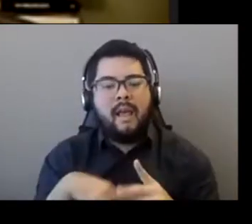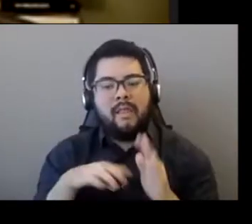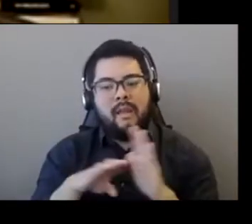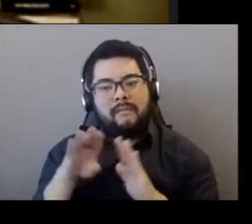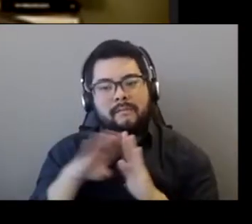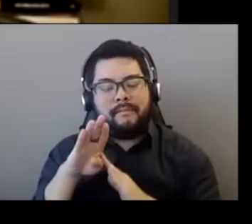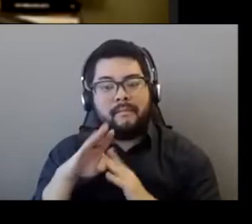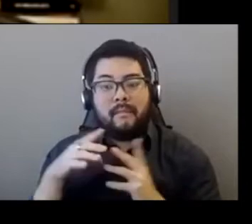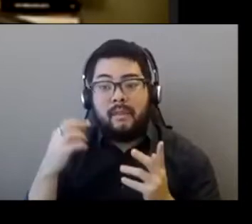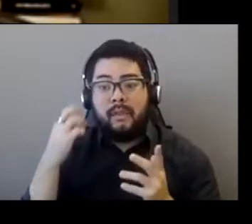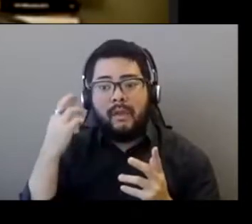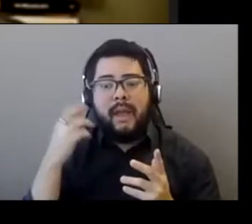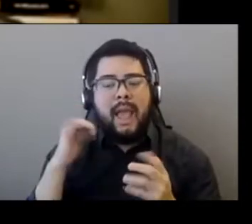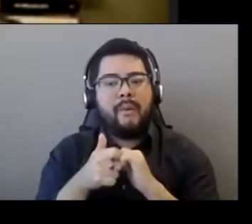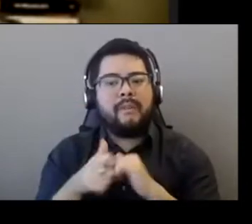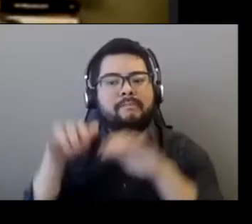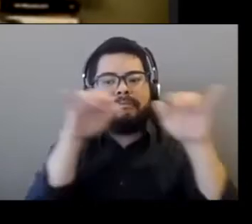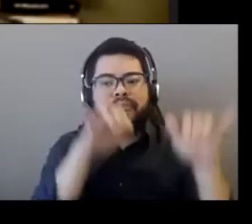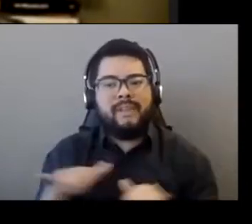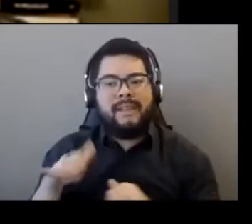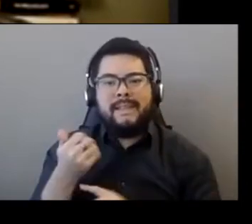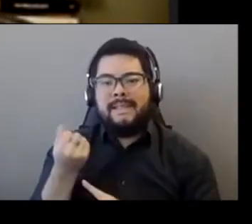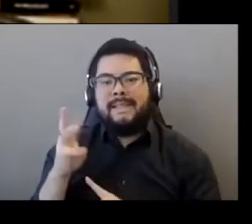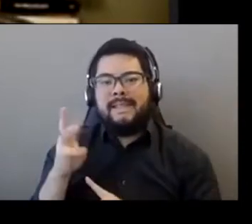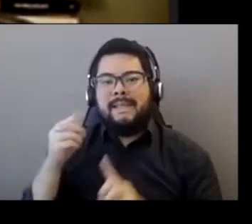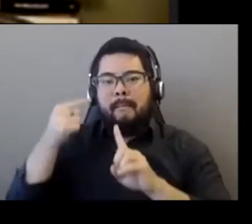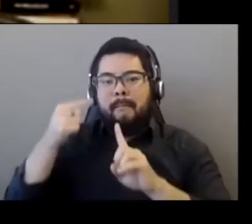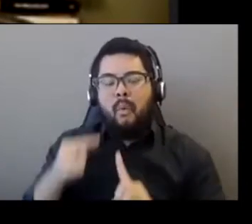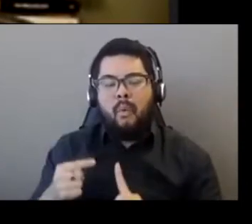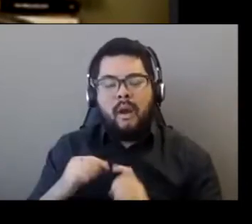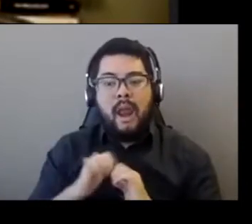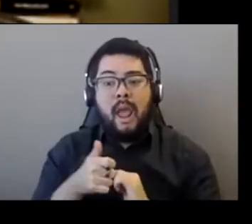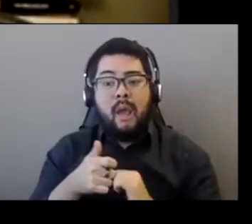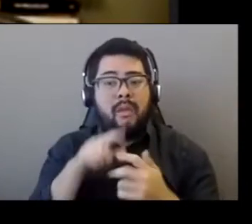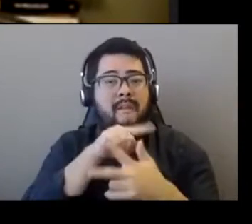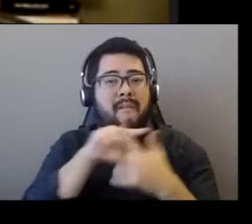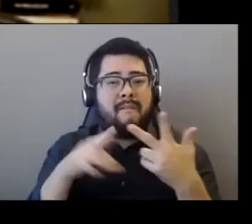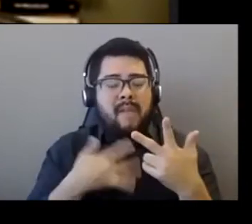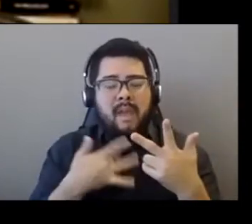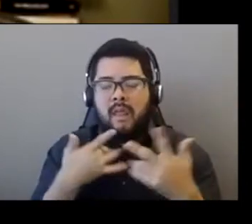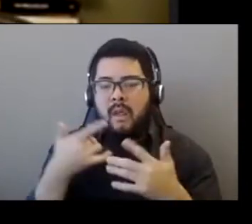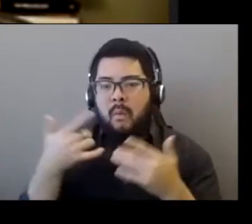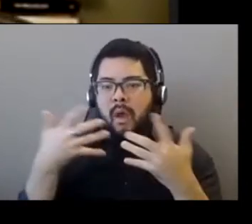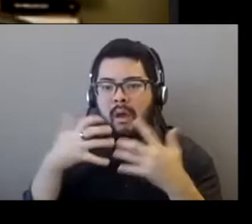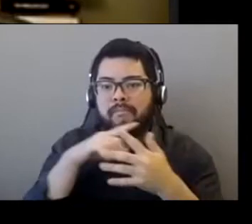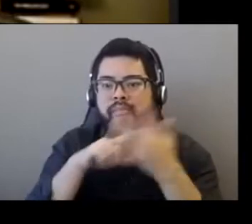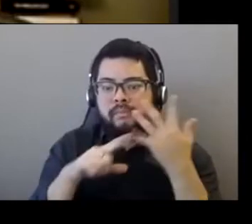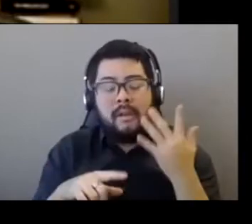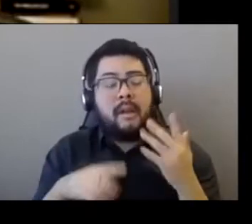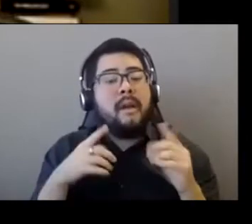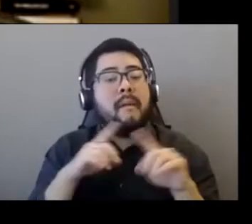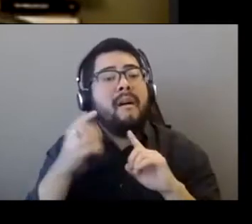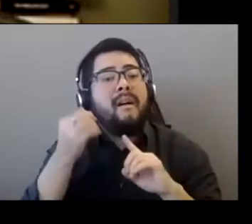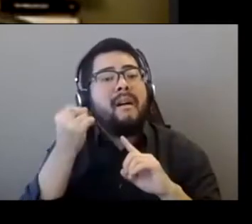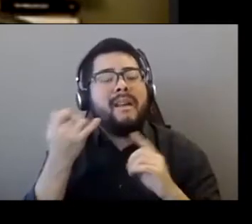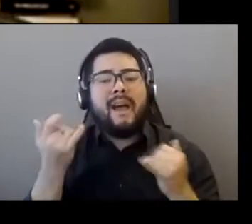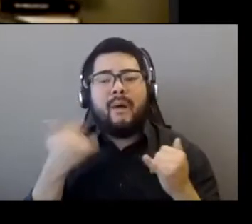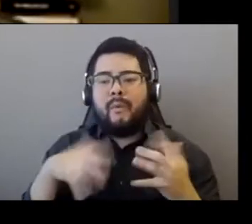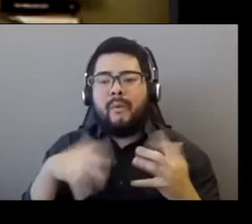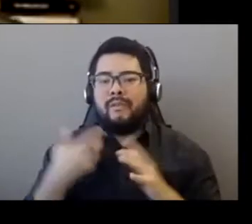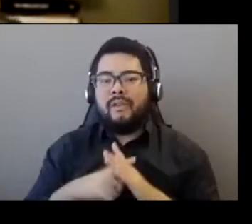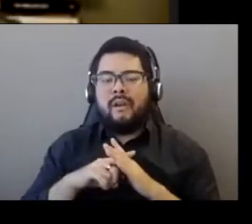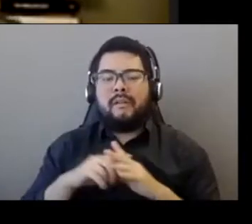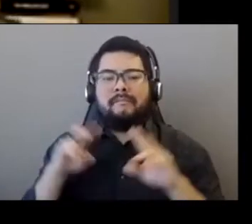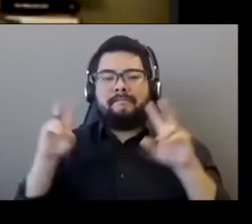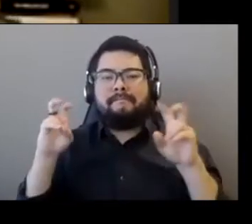wanting. Now we are working, we're going to start working on a campaign called the People's Vaccine, where we are going to work